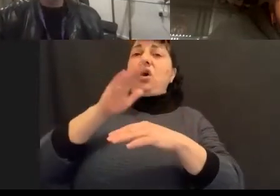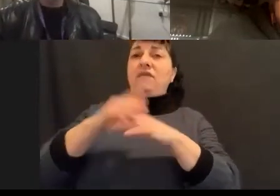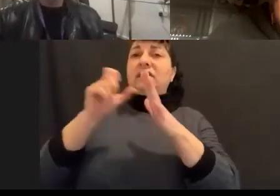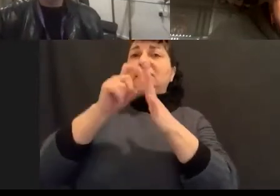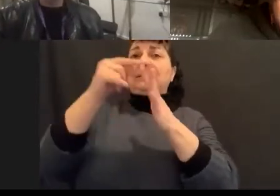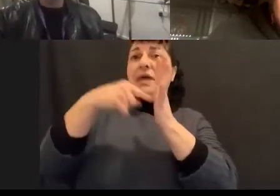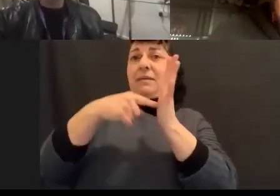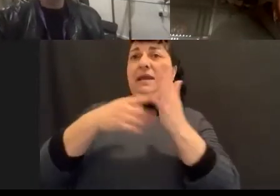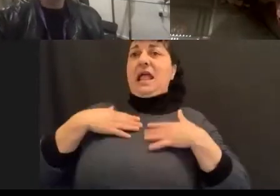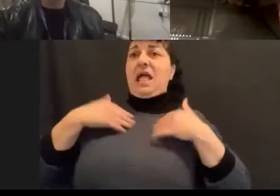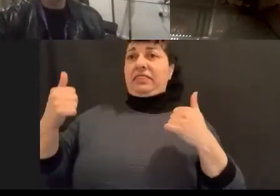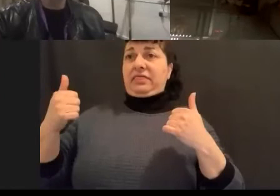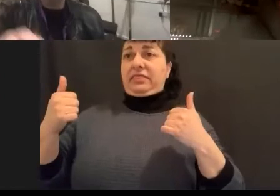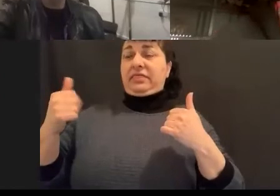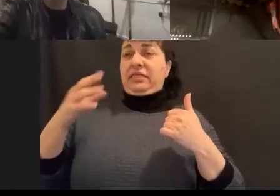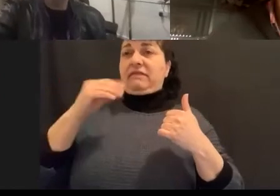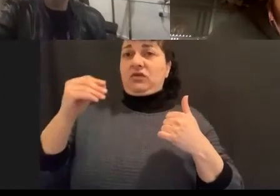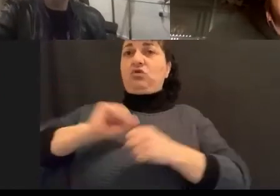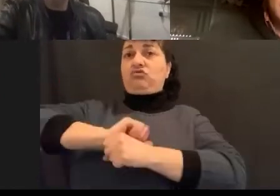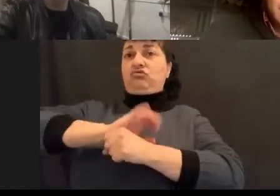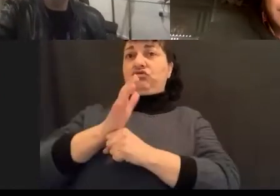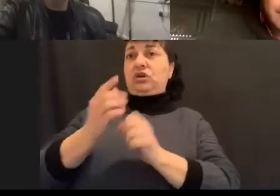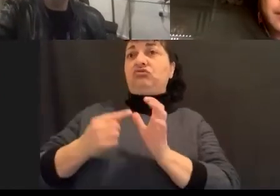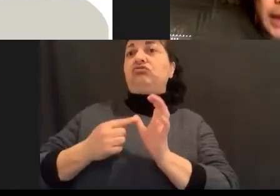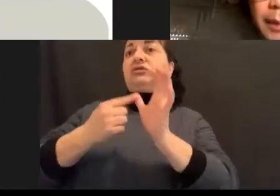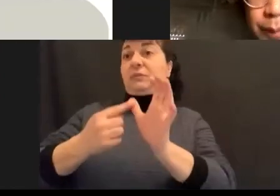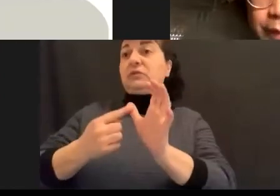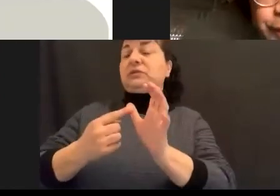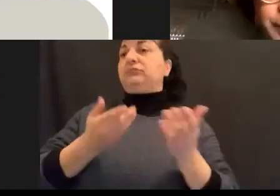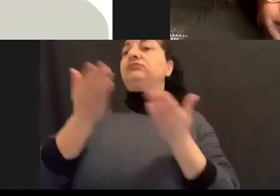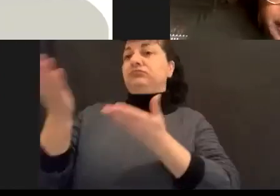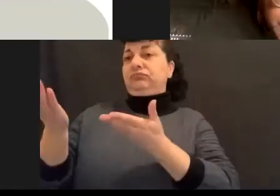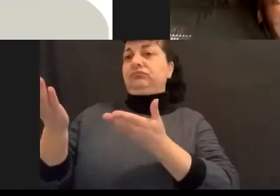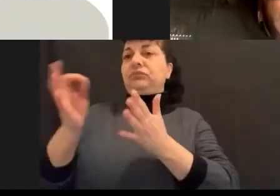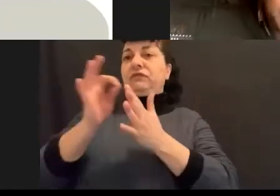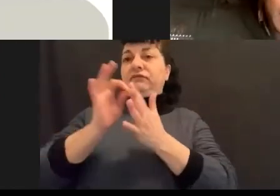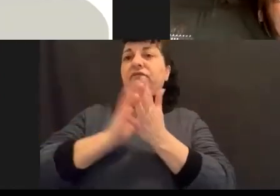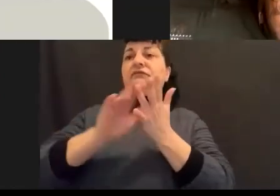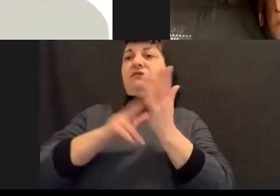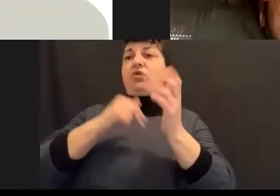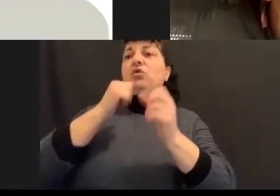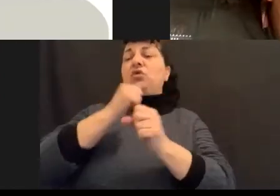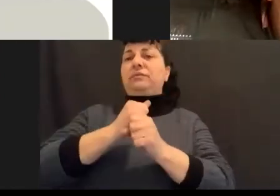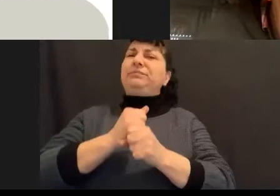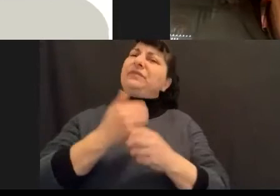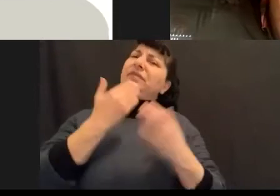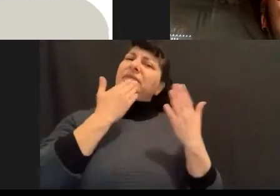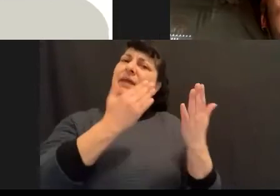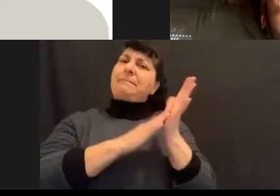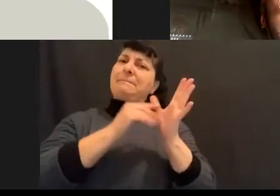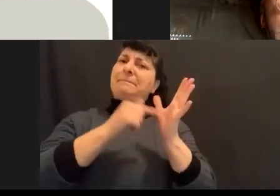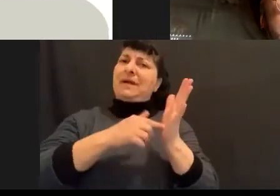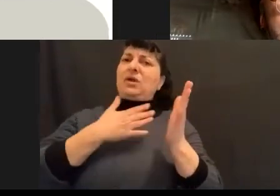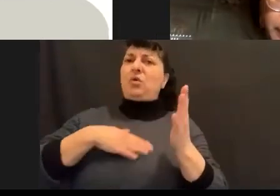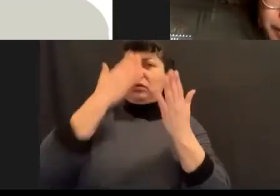Health in relation to the COVID-19 response. So over to you, Fung. Okay, thanks very much, Matt. And I'd first like to acknowledge the traditional